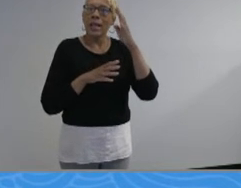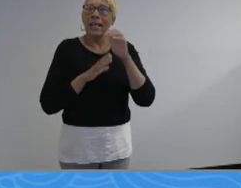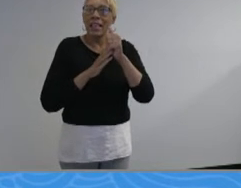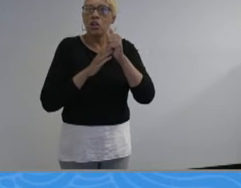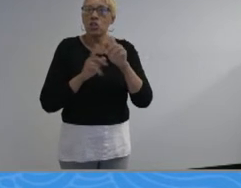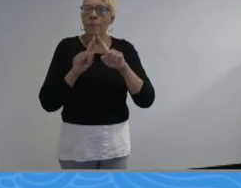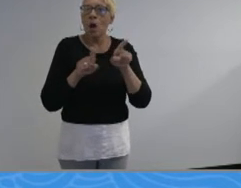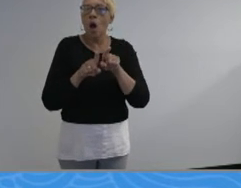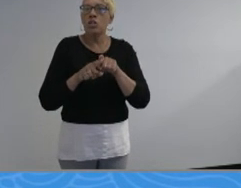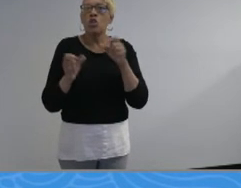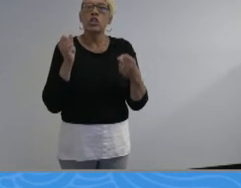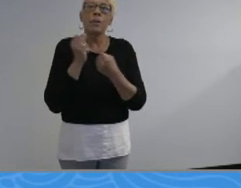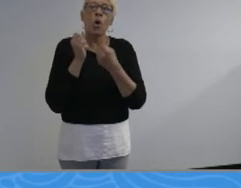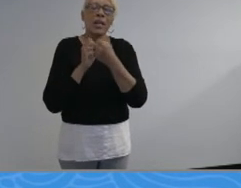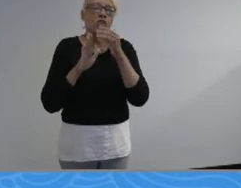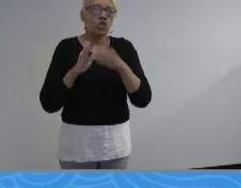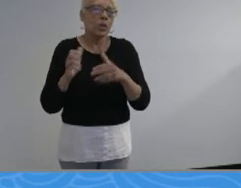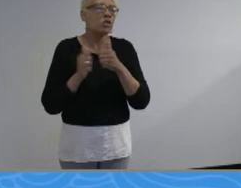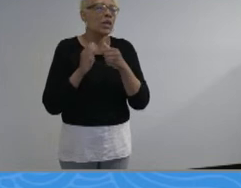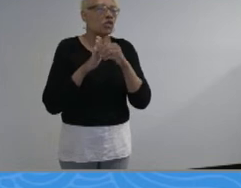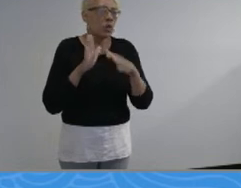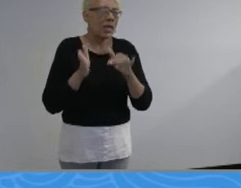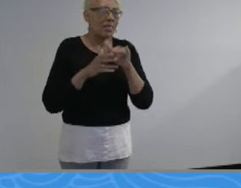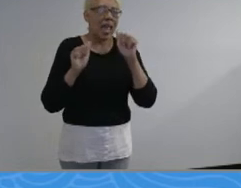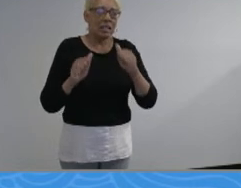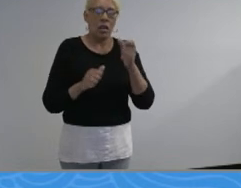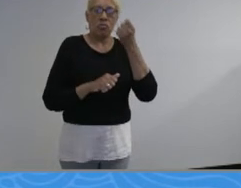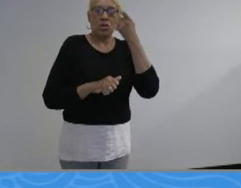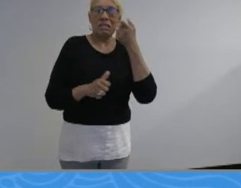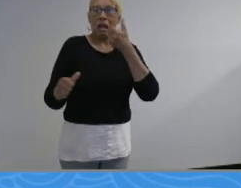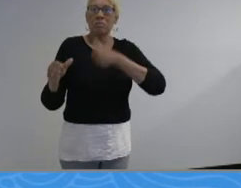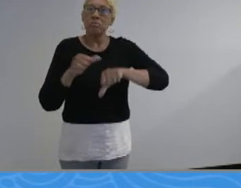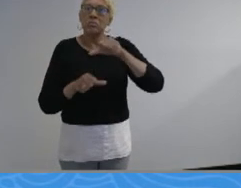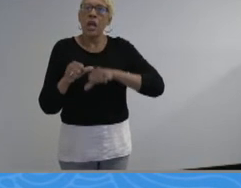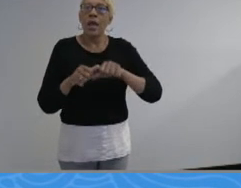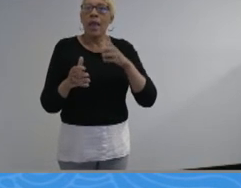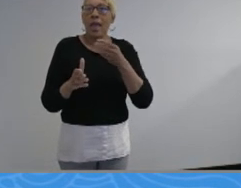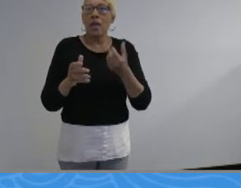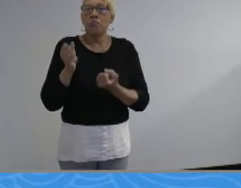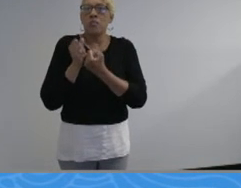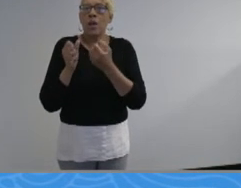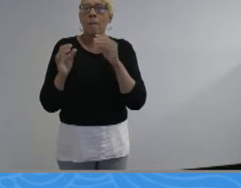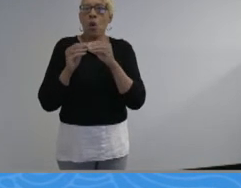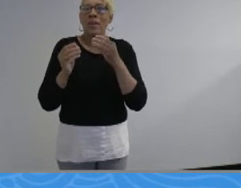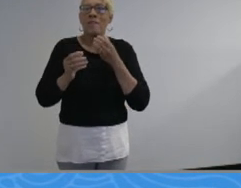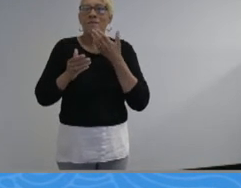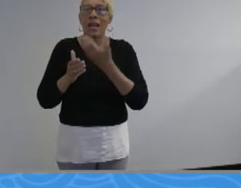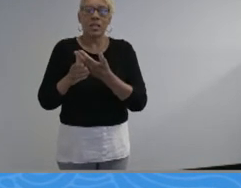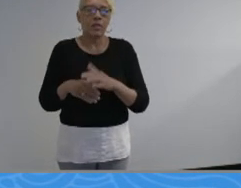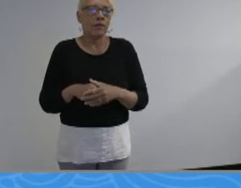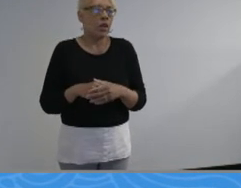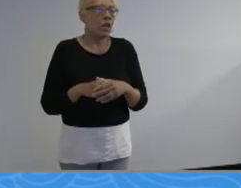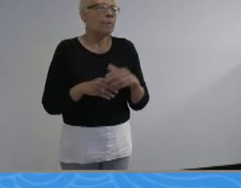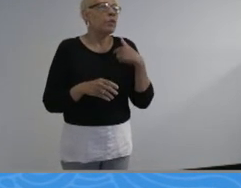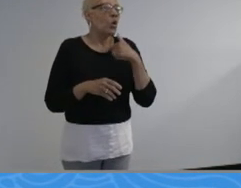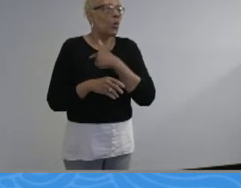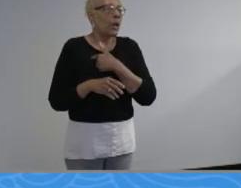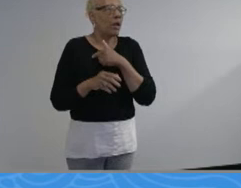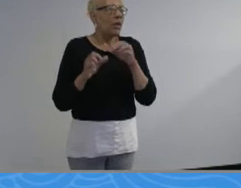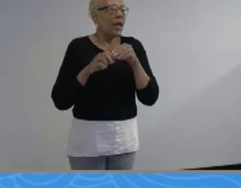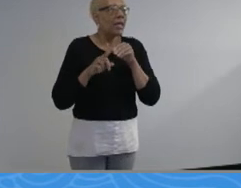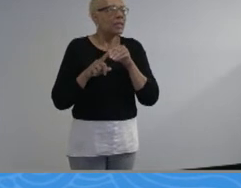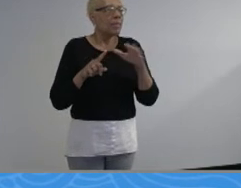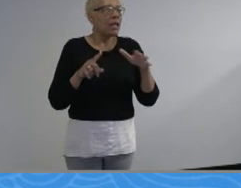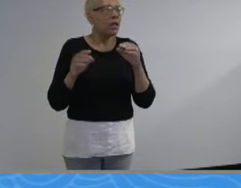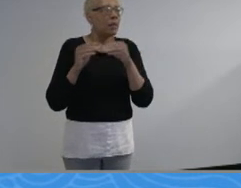our students with students that can relate to them and support them most effectively. We're expanding our Urban Math Collaborative, which was